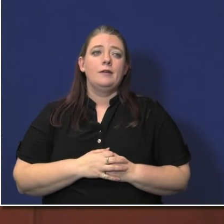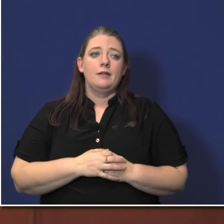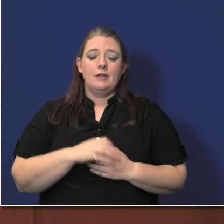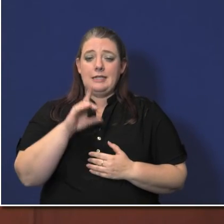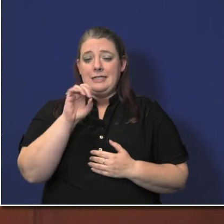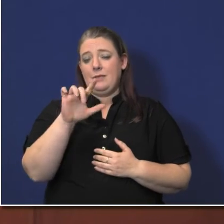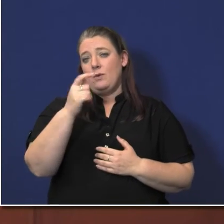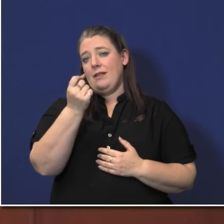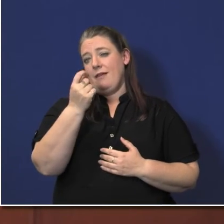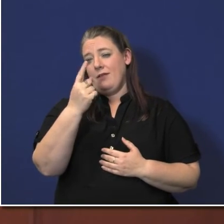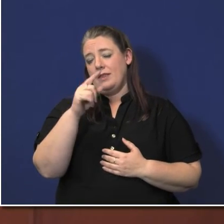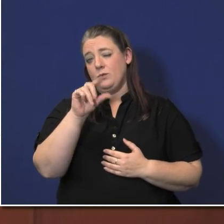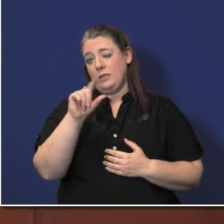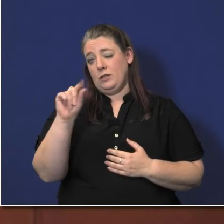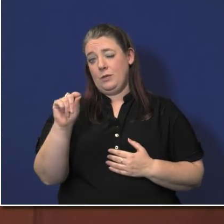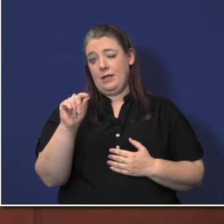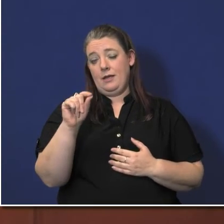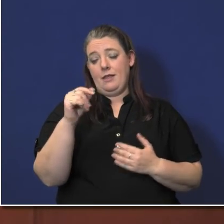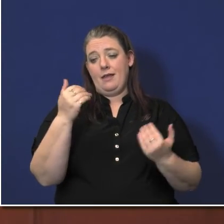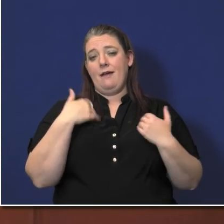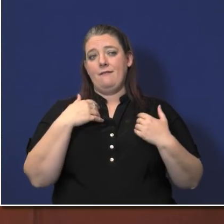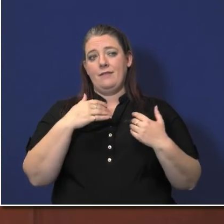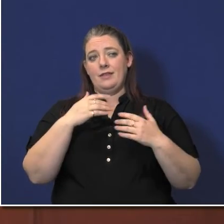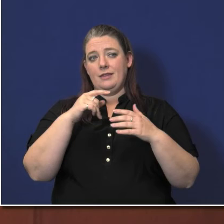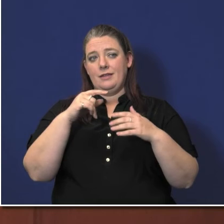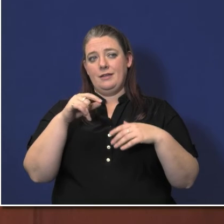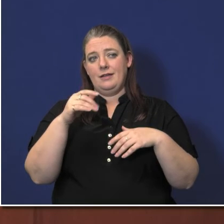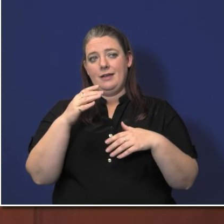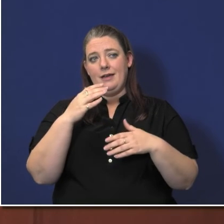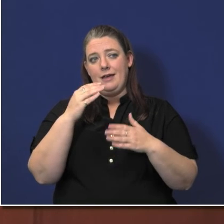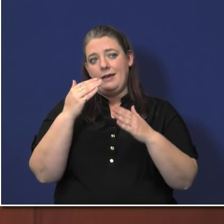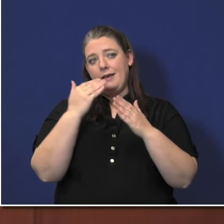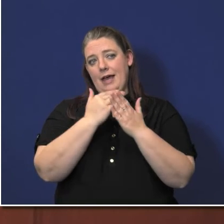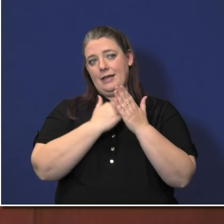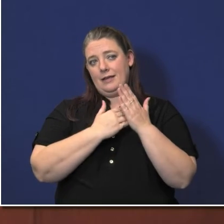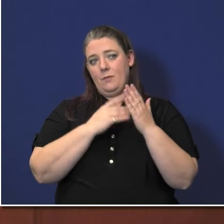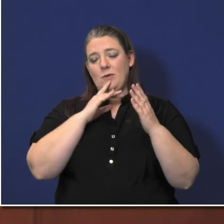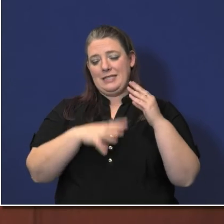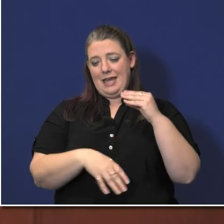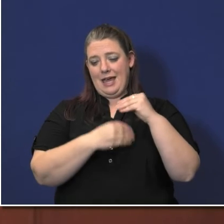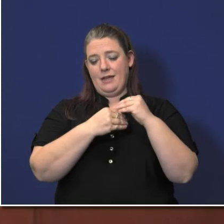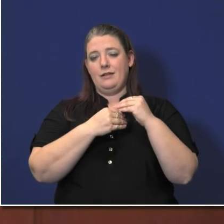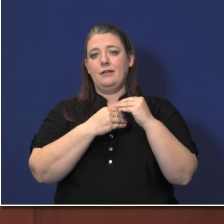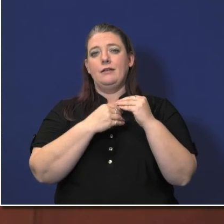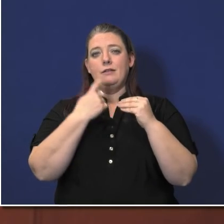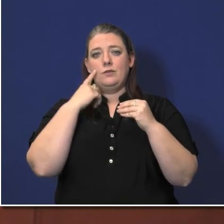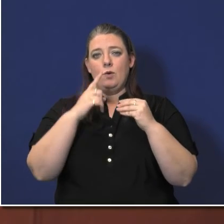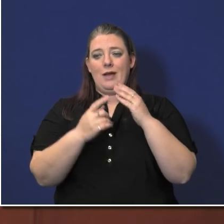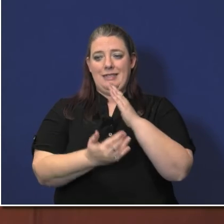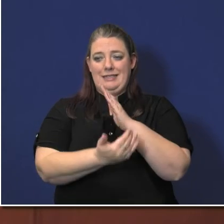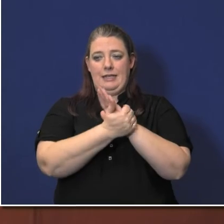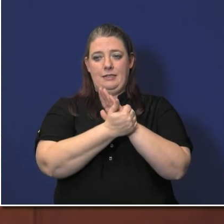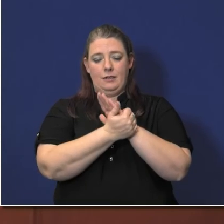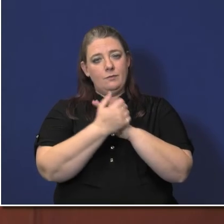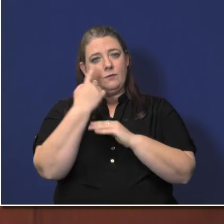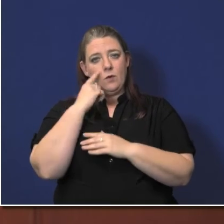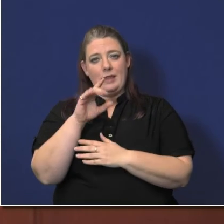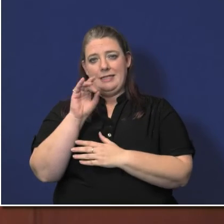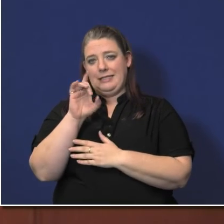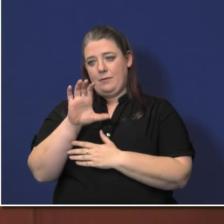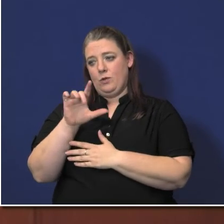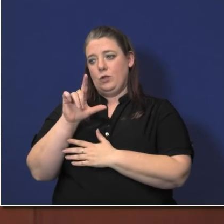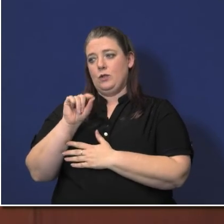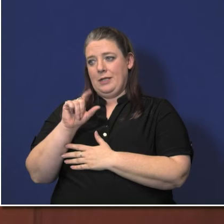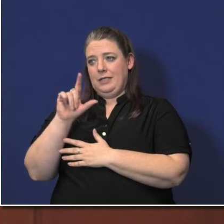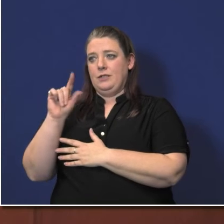the 11th, 2020, the following non-consensus agenda item was added to an addendum to the December